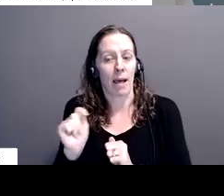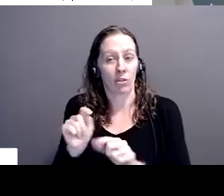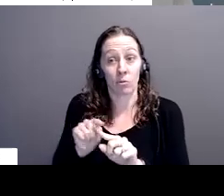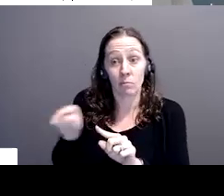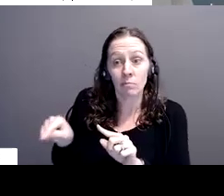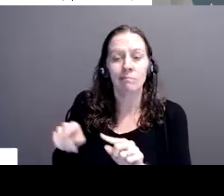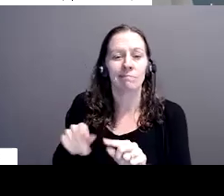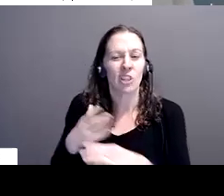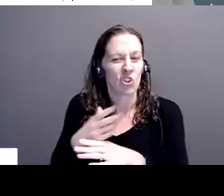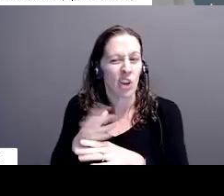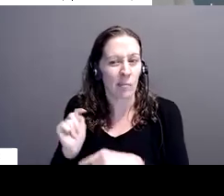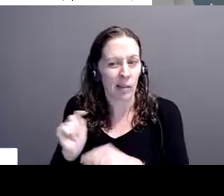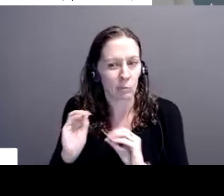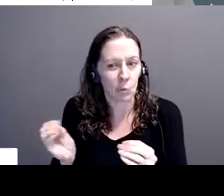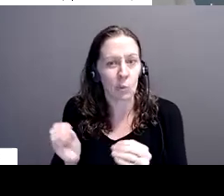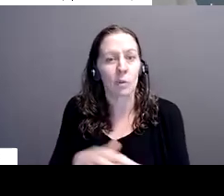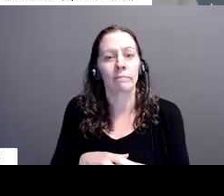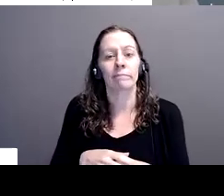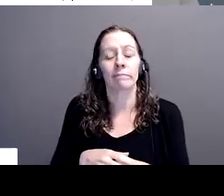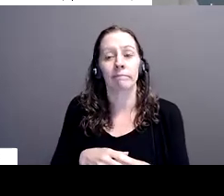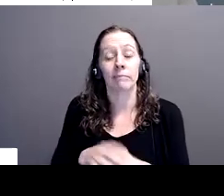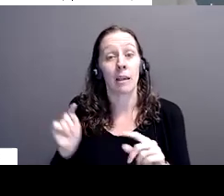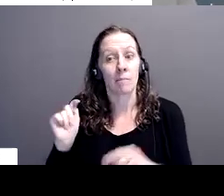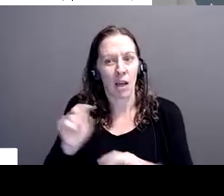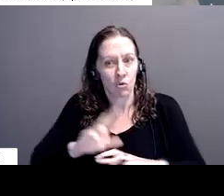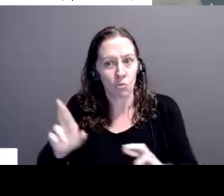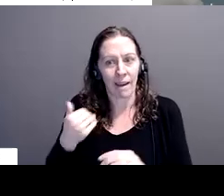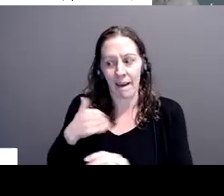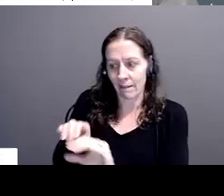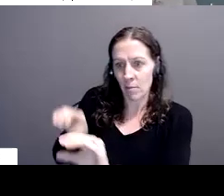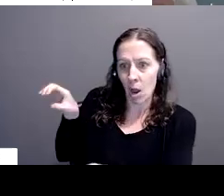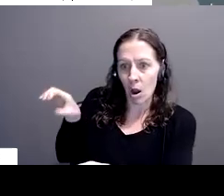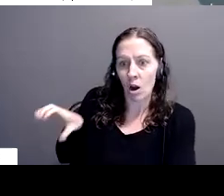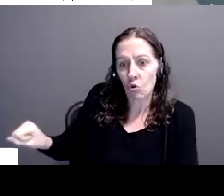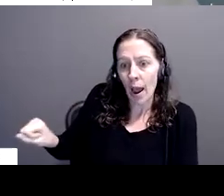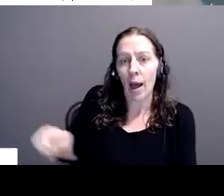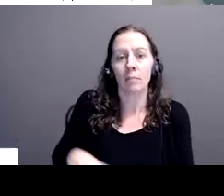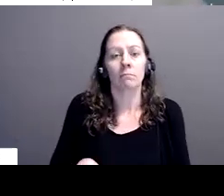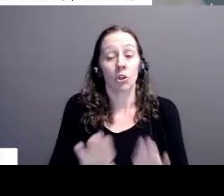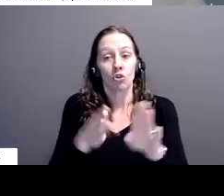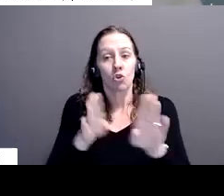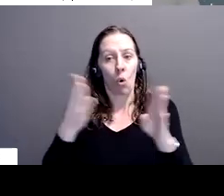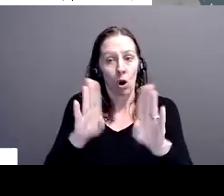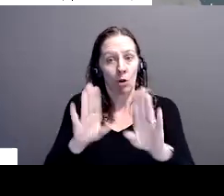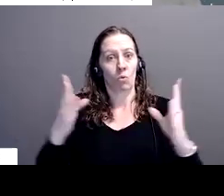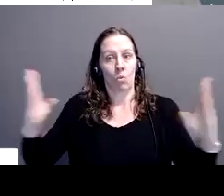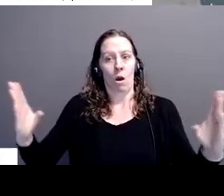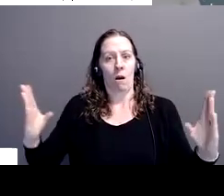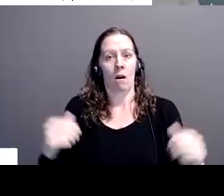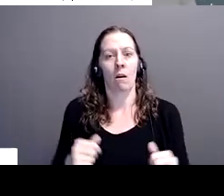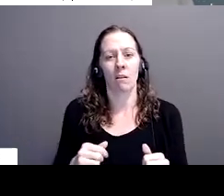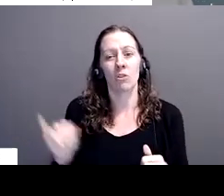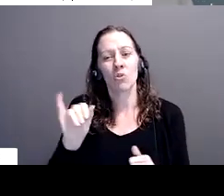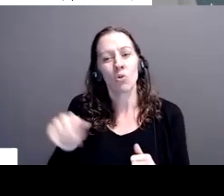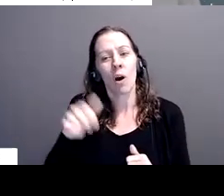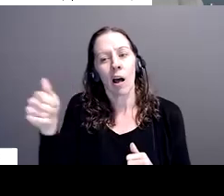to share bathrooms. There's grab bars, wide doorways, all of those things, as well as other